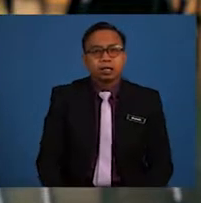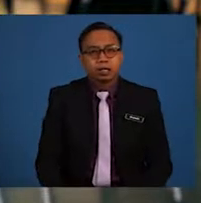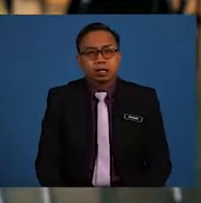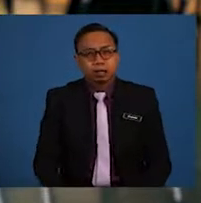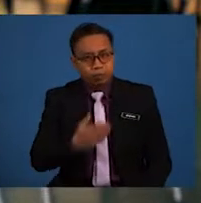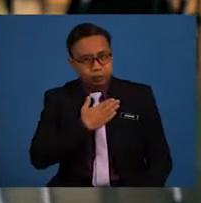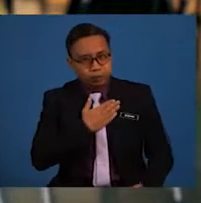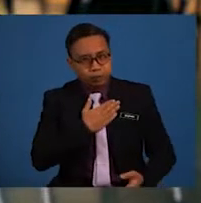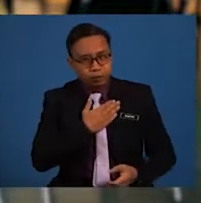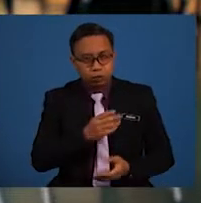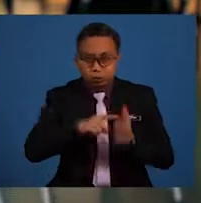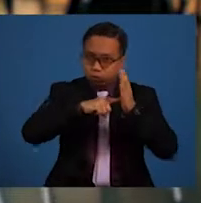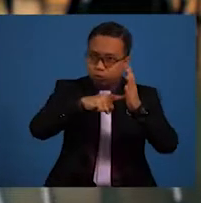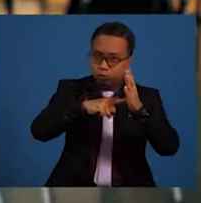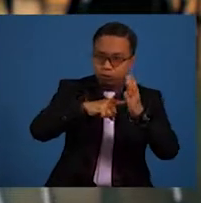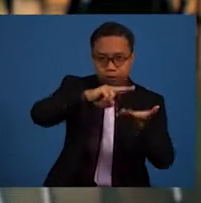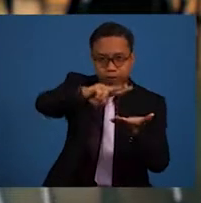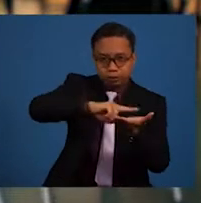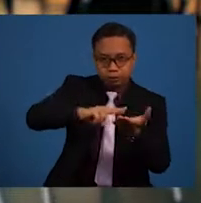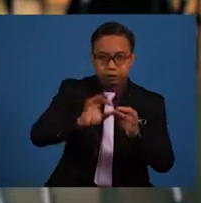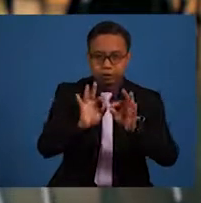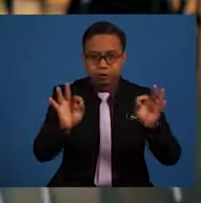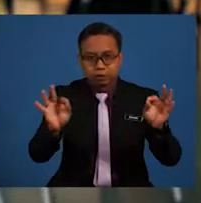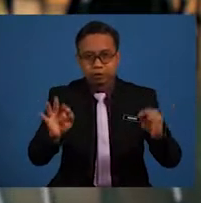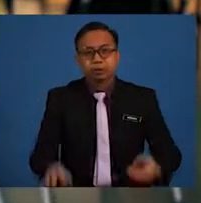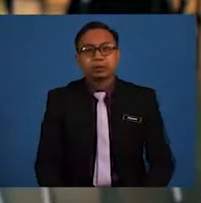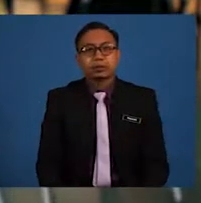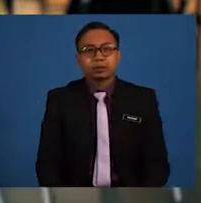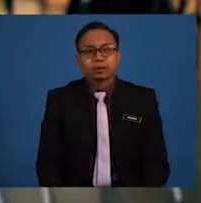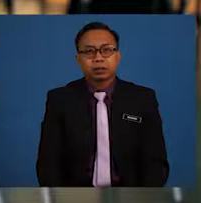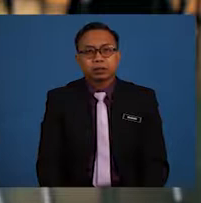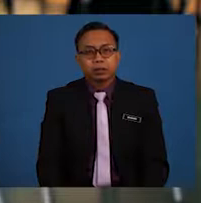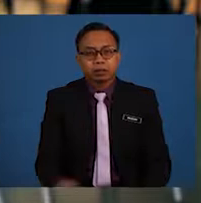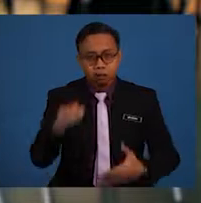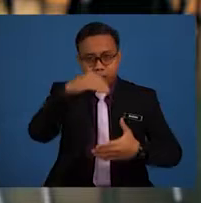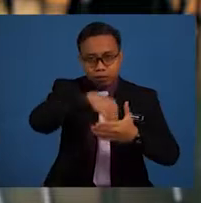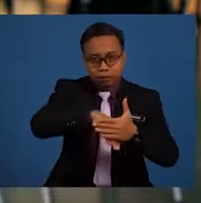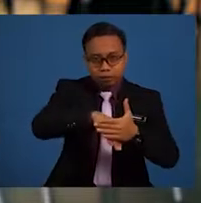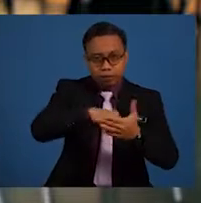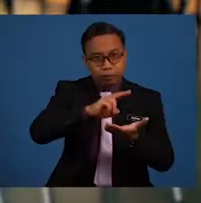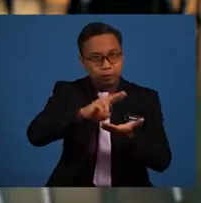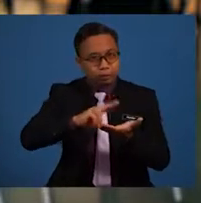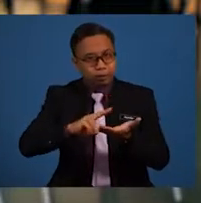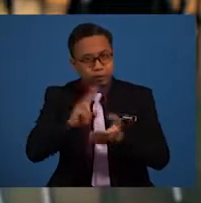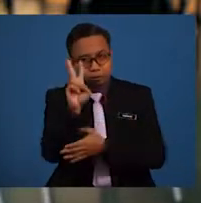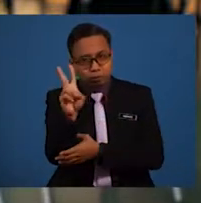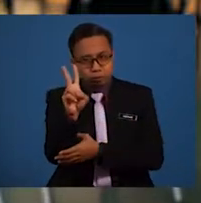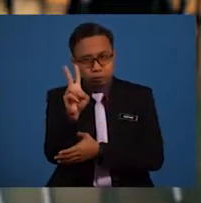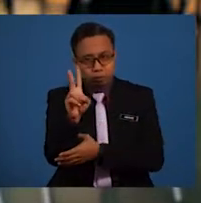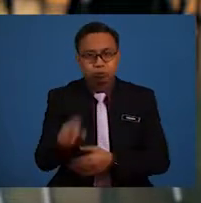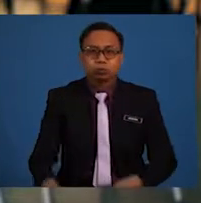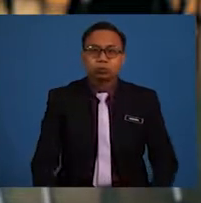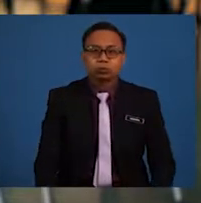you the gist of this text, which is on the re-emergence of two